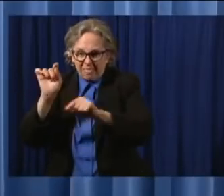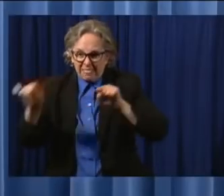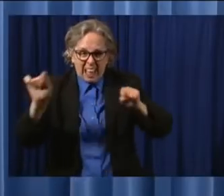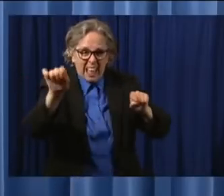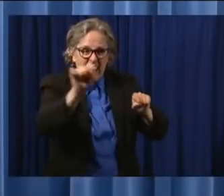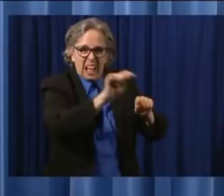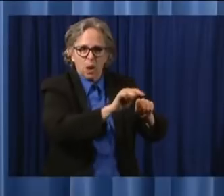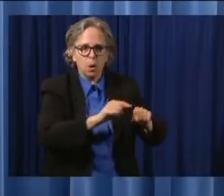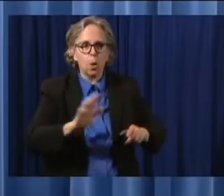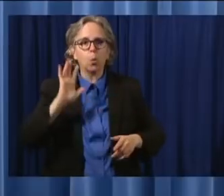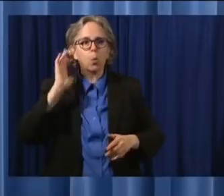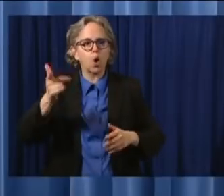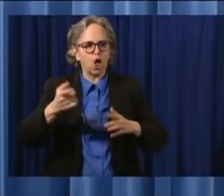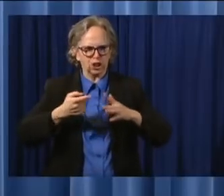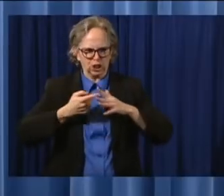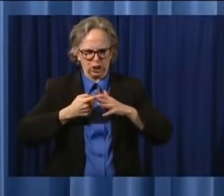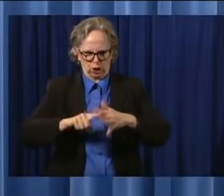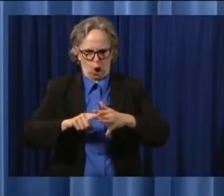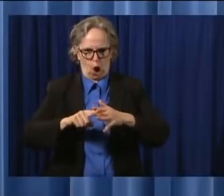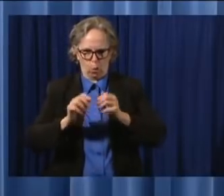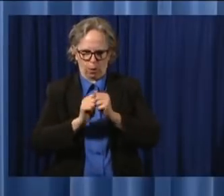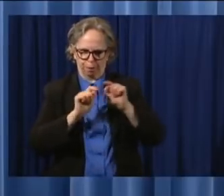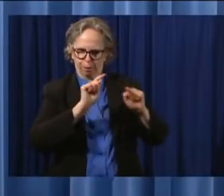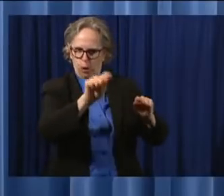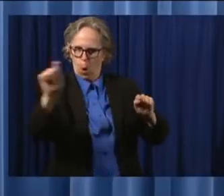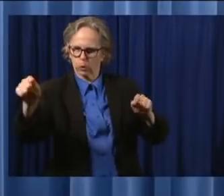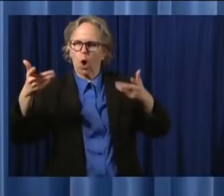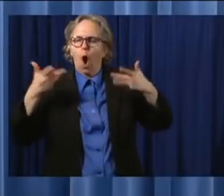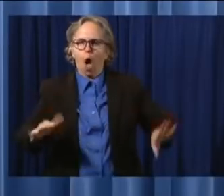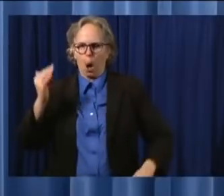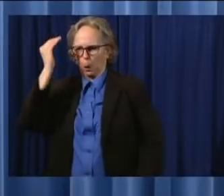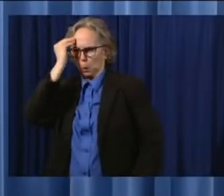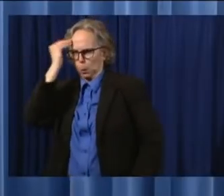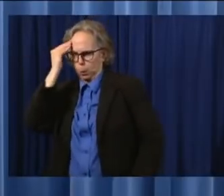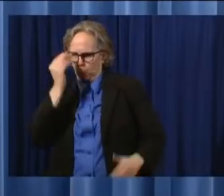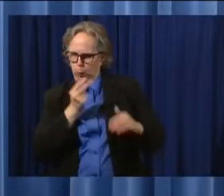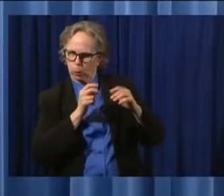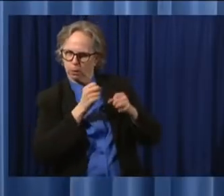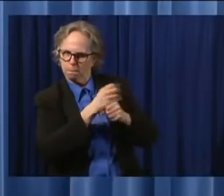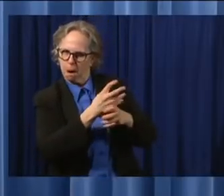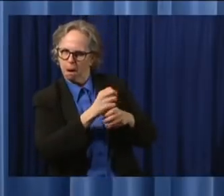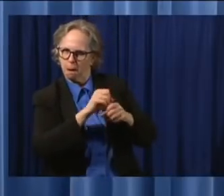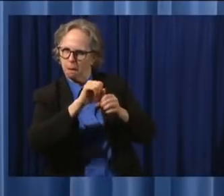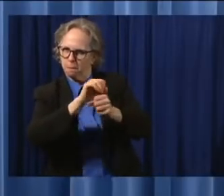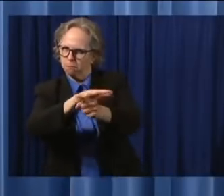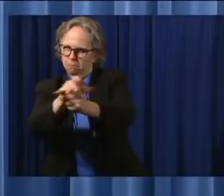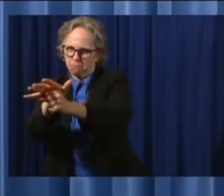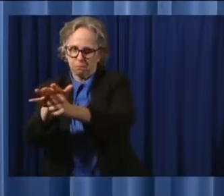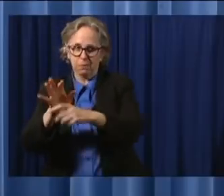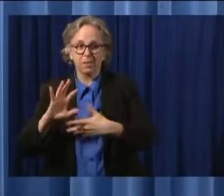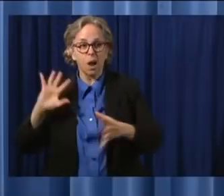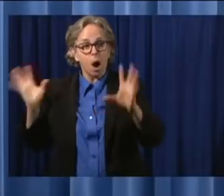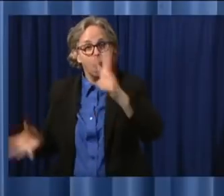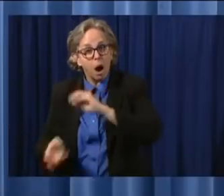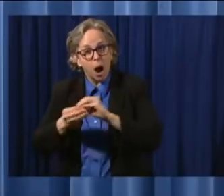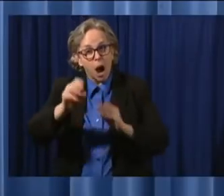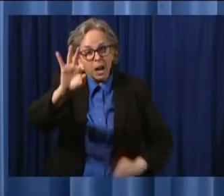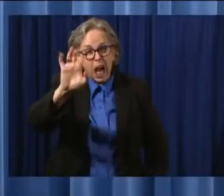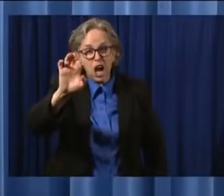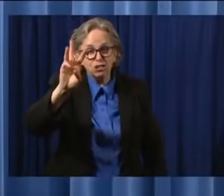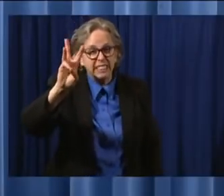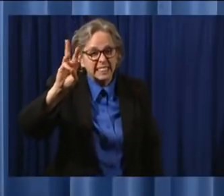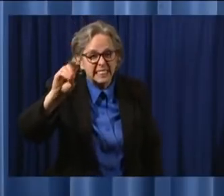months. To kind of give you the big picture, there are 960 nursing homes in the state of